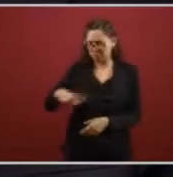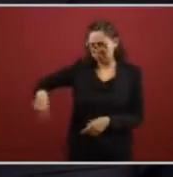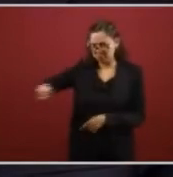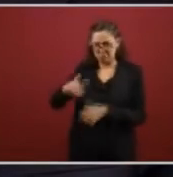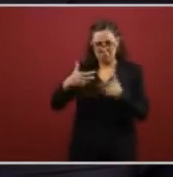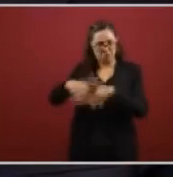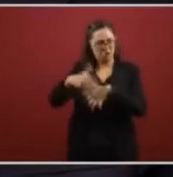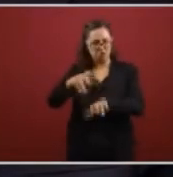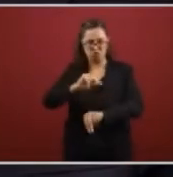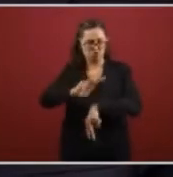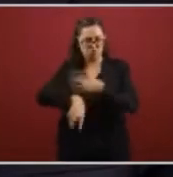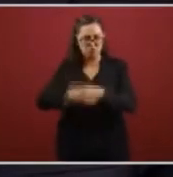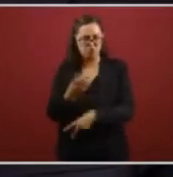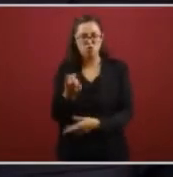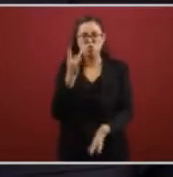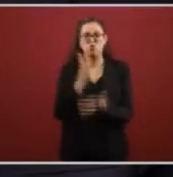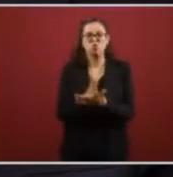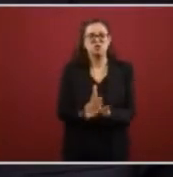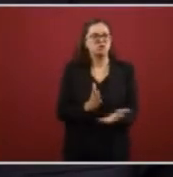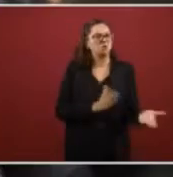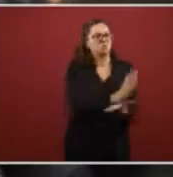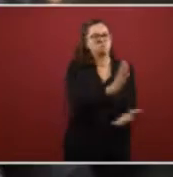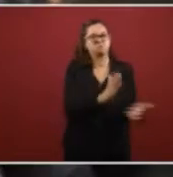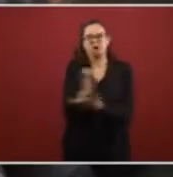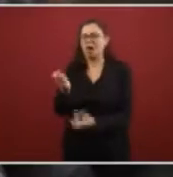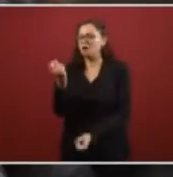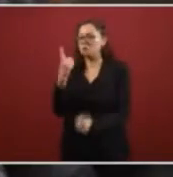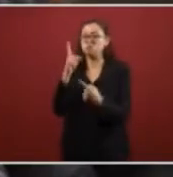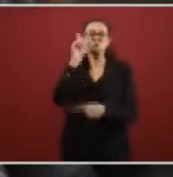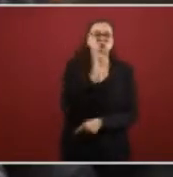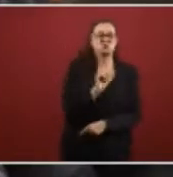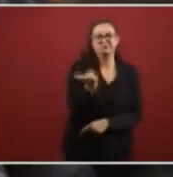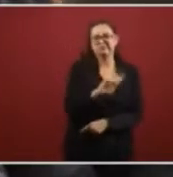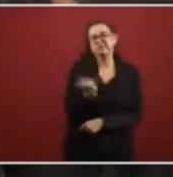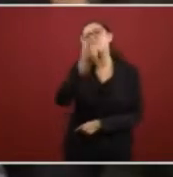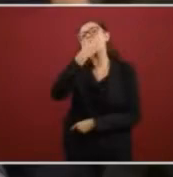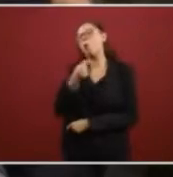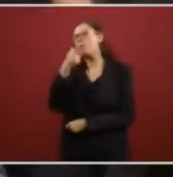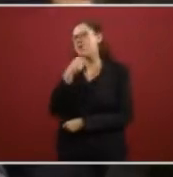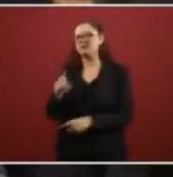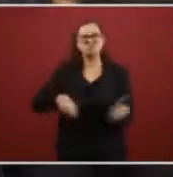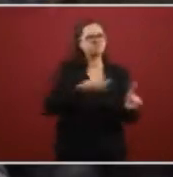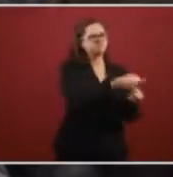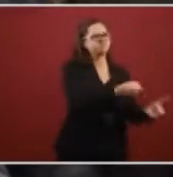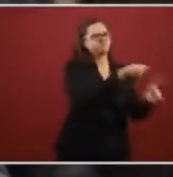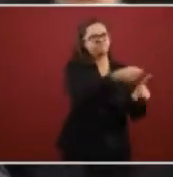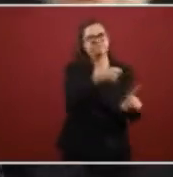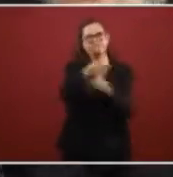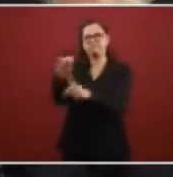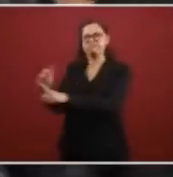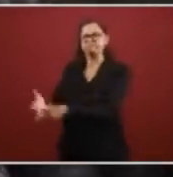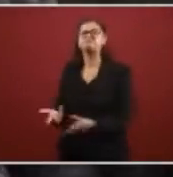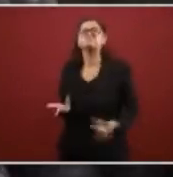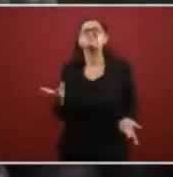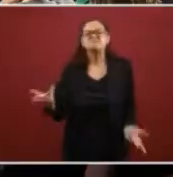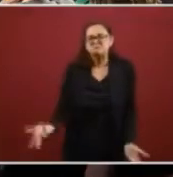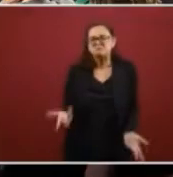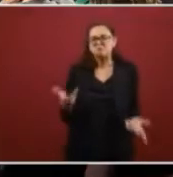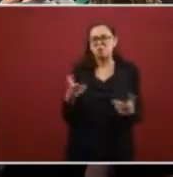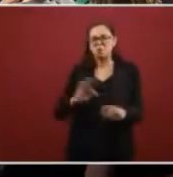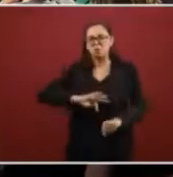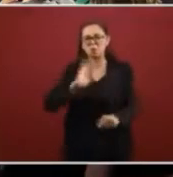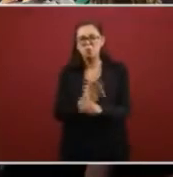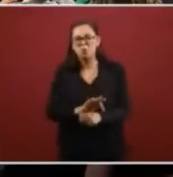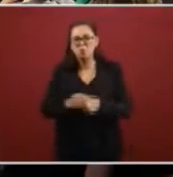Some people got involved in the march that had nothing to do with that. It was the men that were attacking